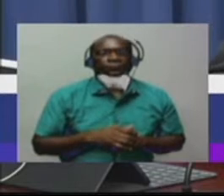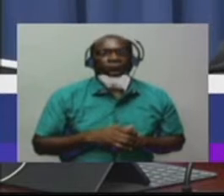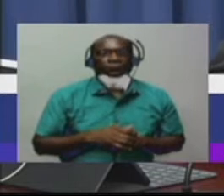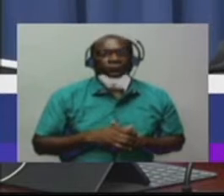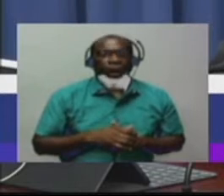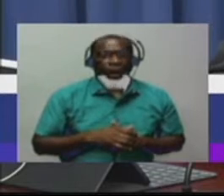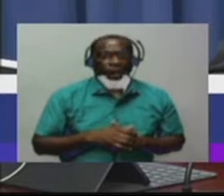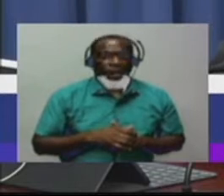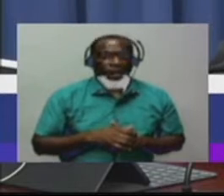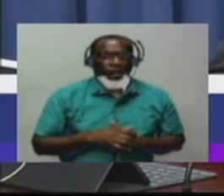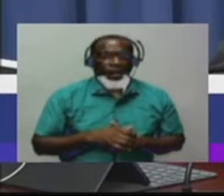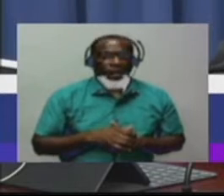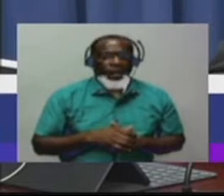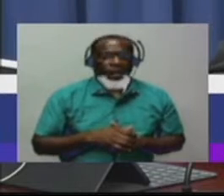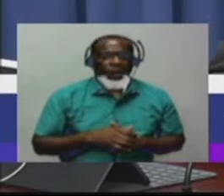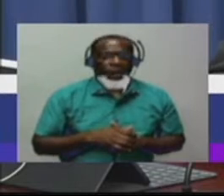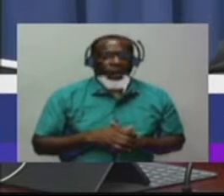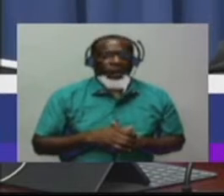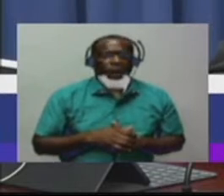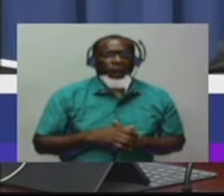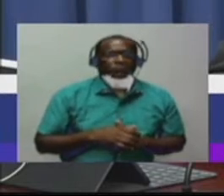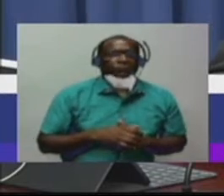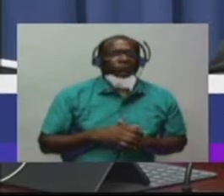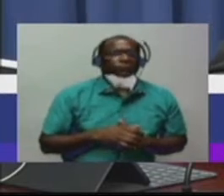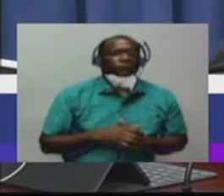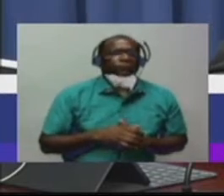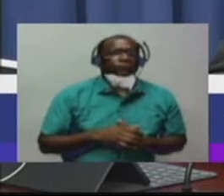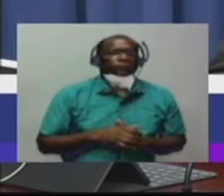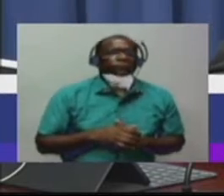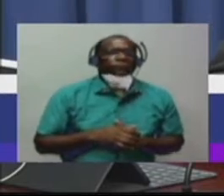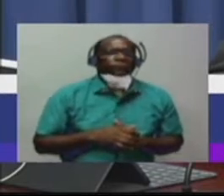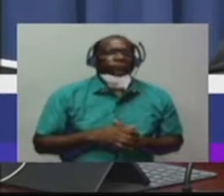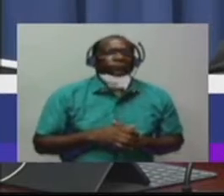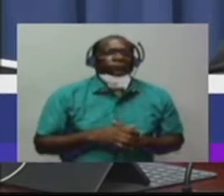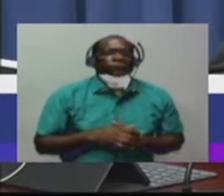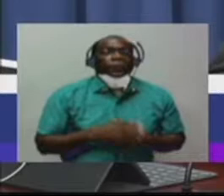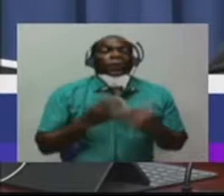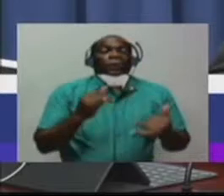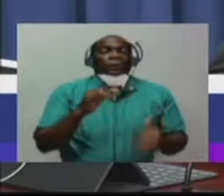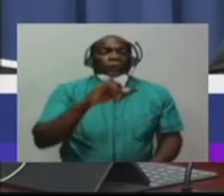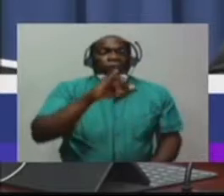little bit now to the Johnson & Johnson vaccines.